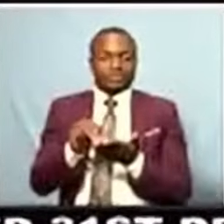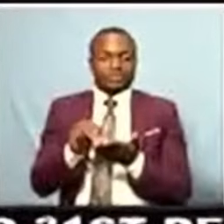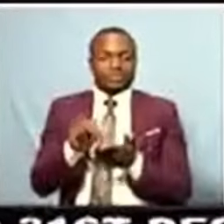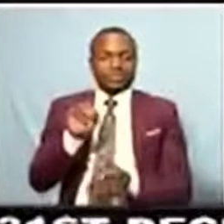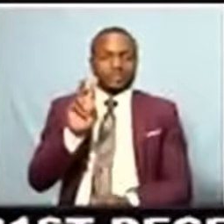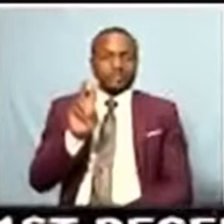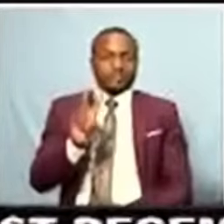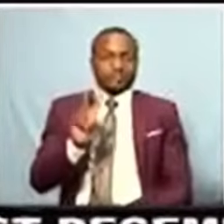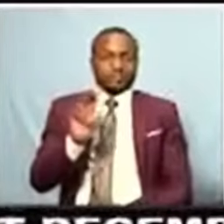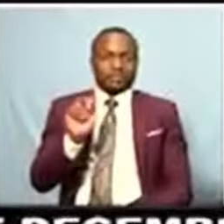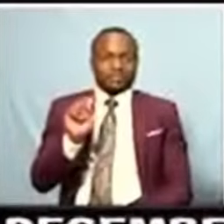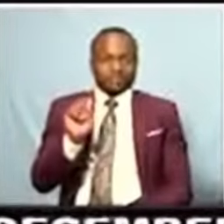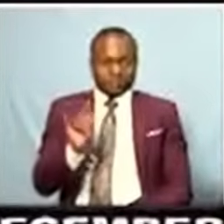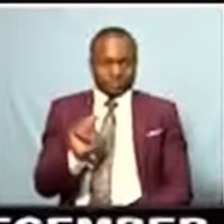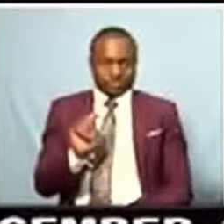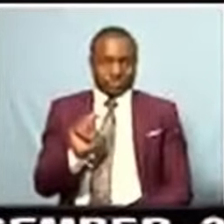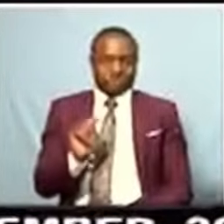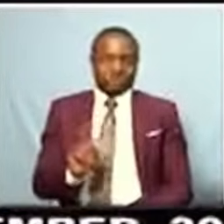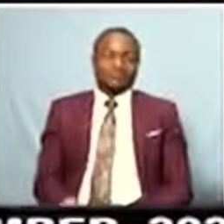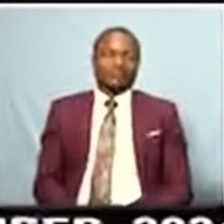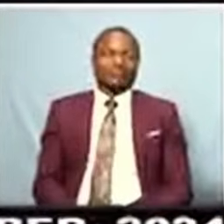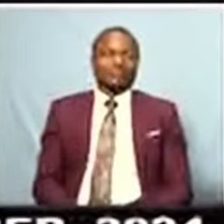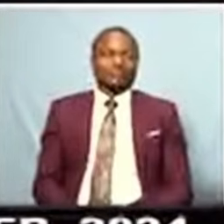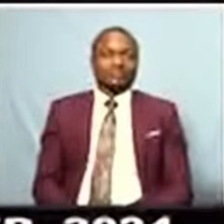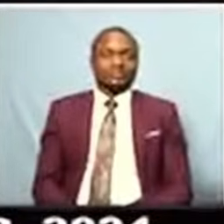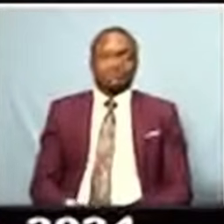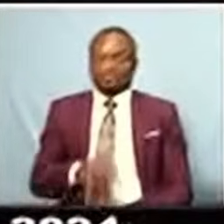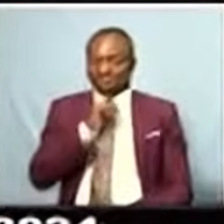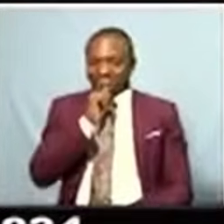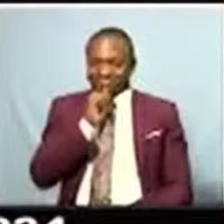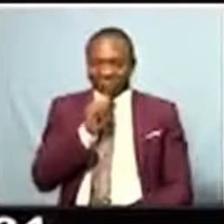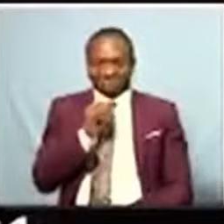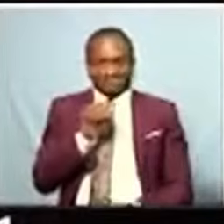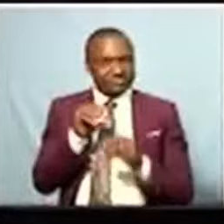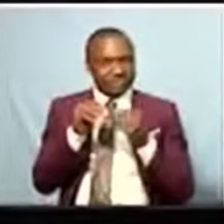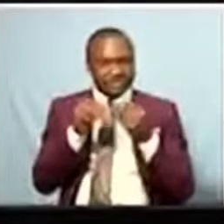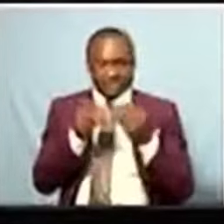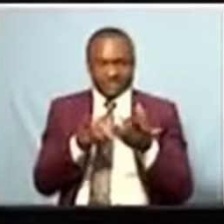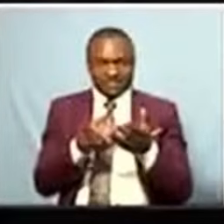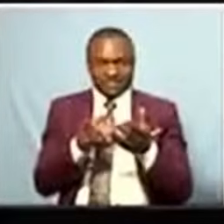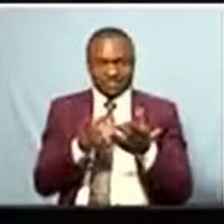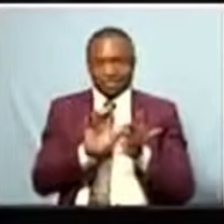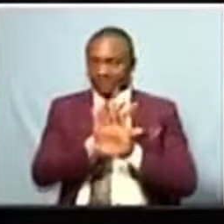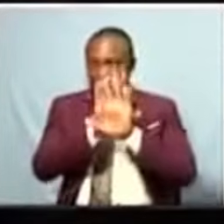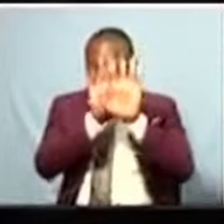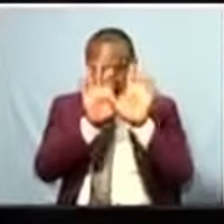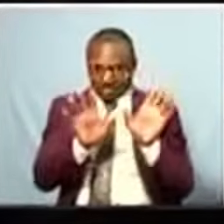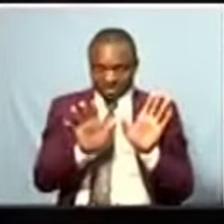VAT. It's not adding up. It's a little bit confusing.